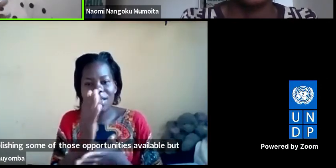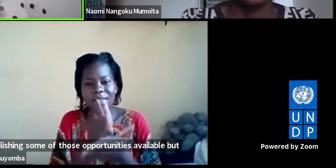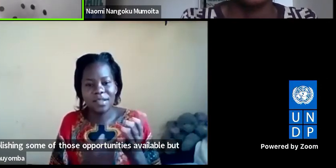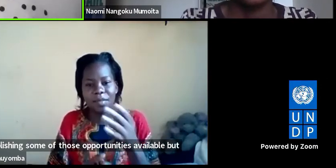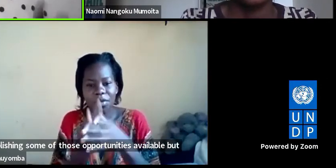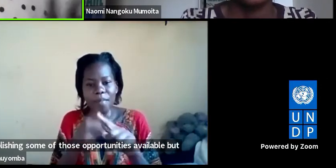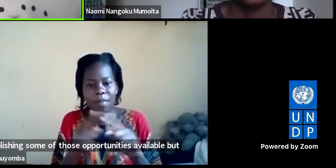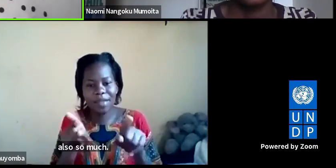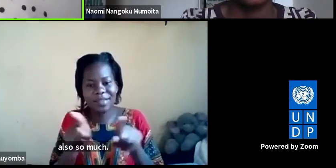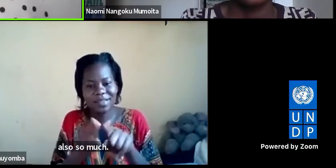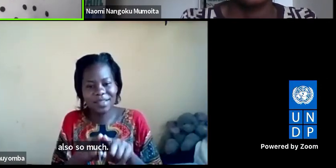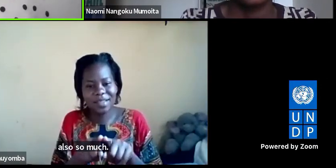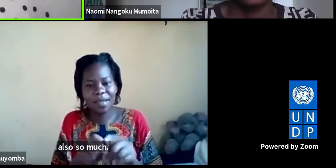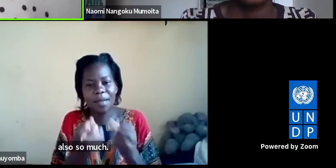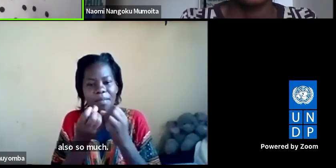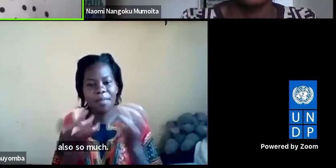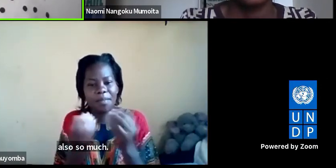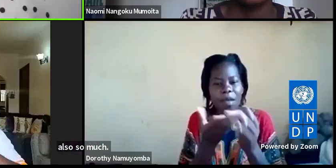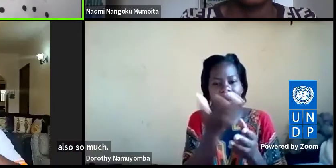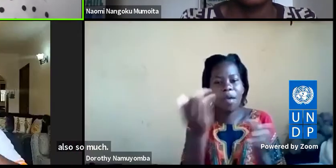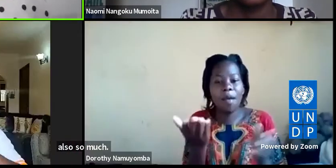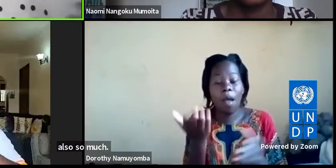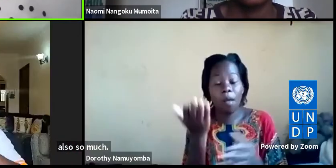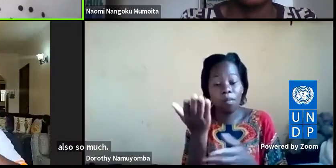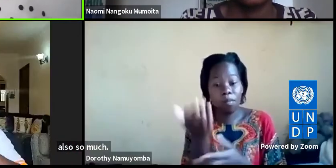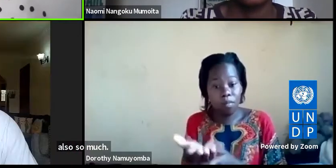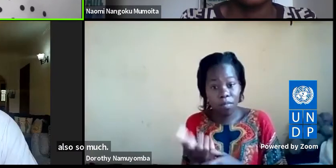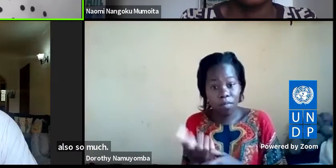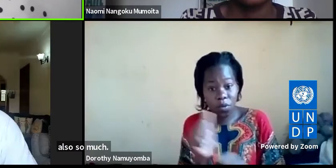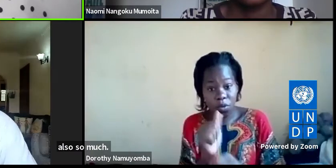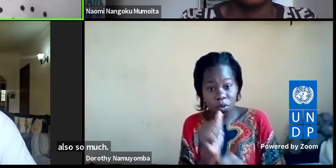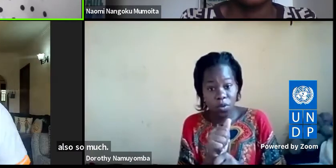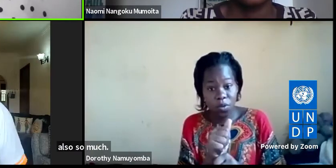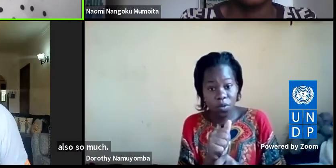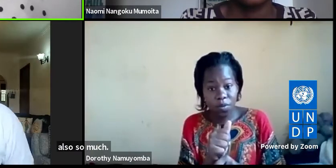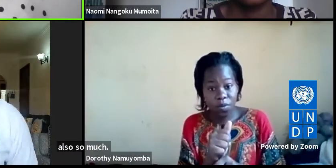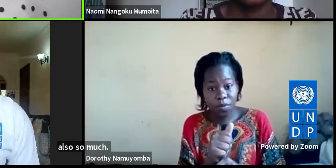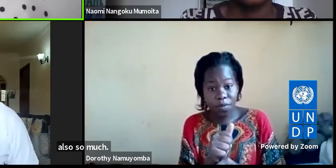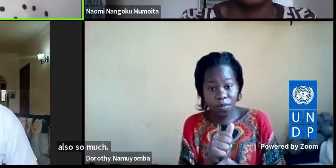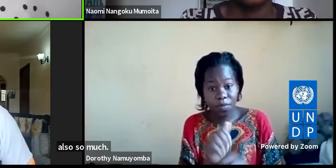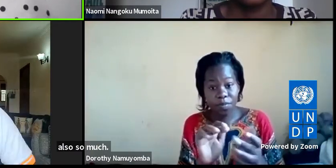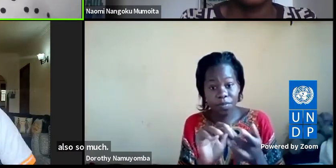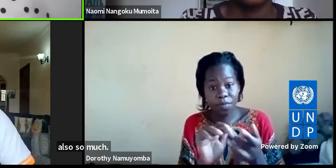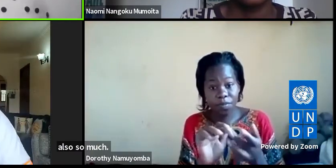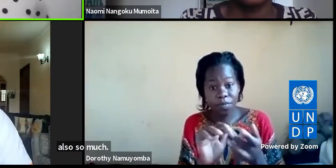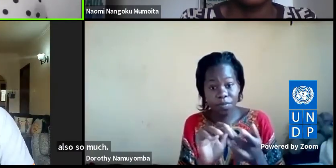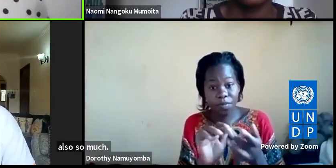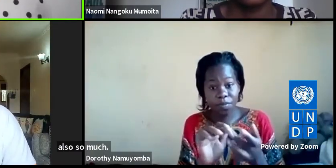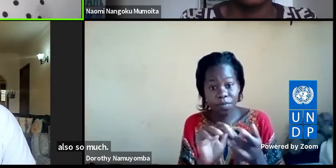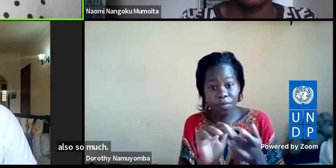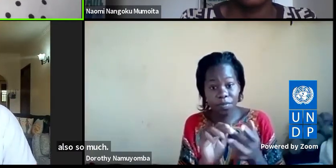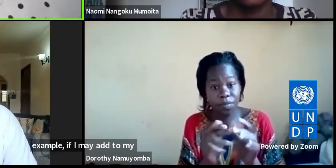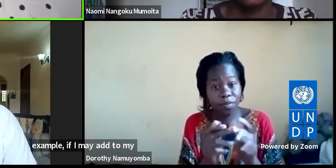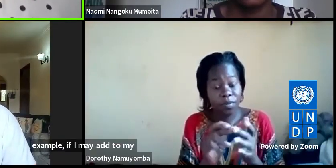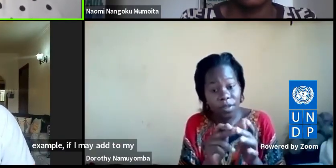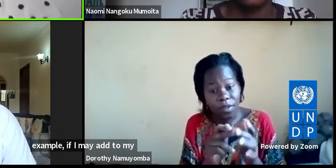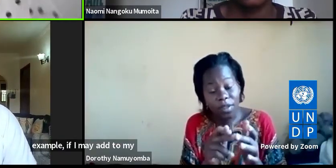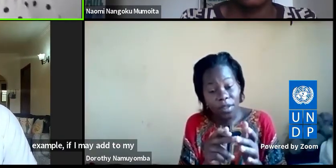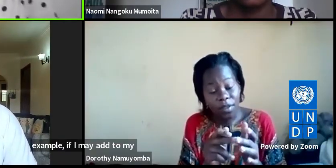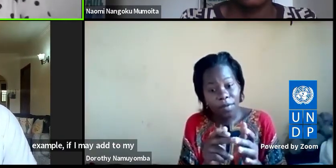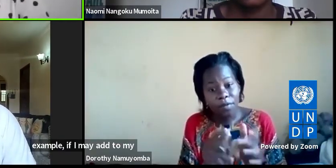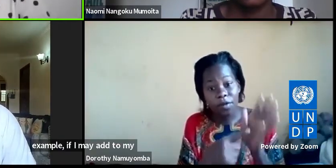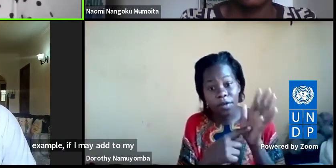that is available to do within the digital space in extractive in that context. For example, if I'm here at my house and I want to